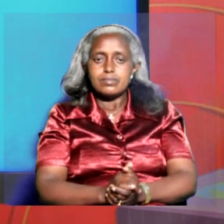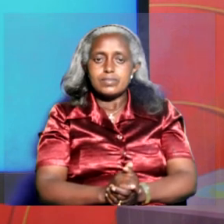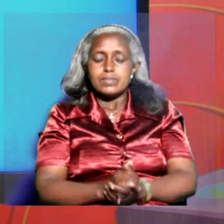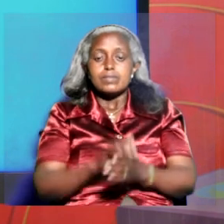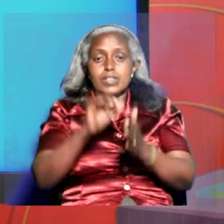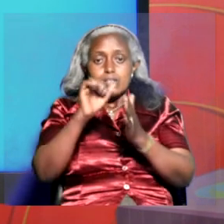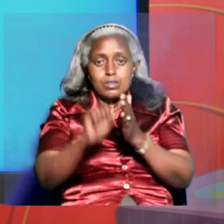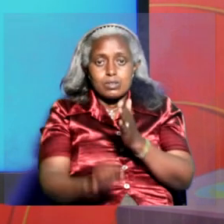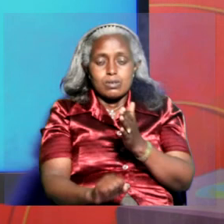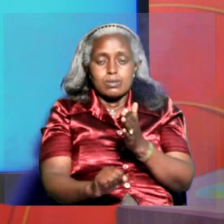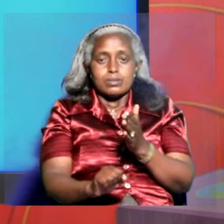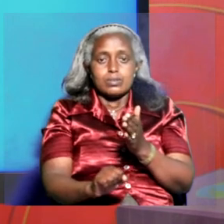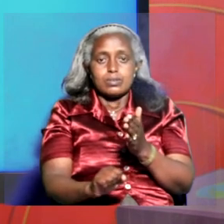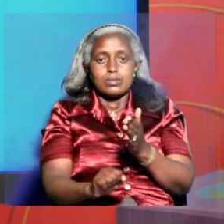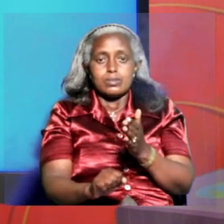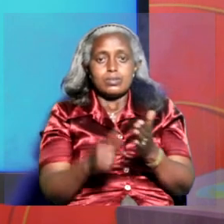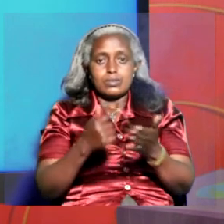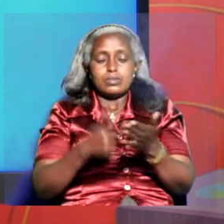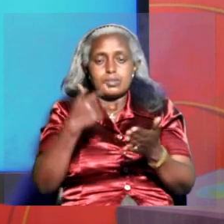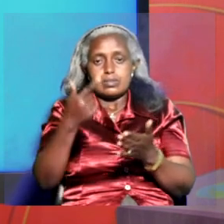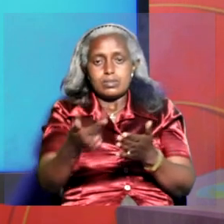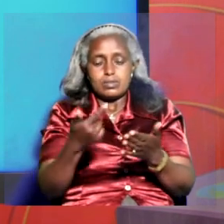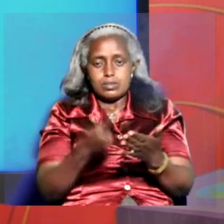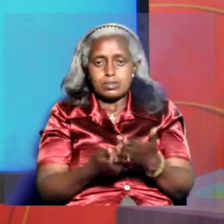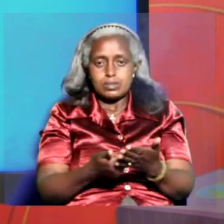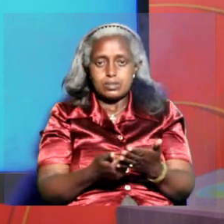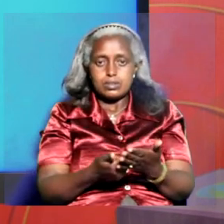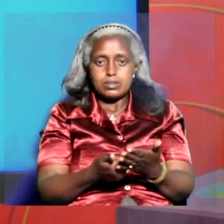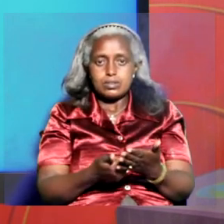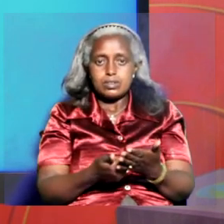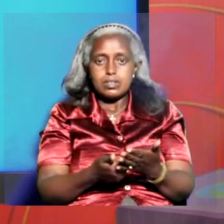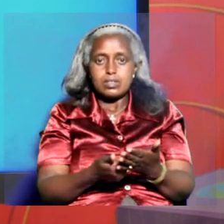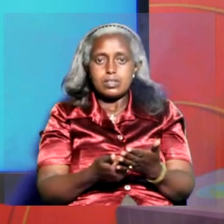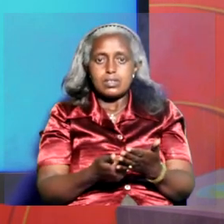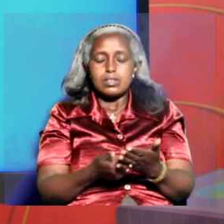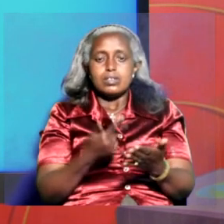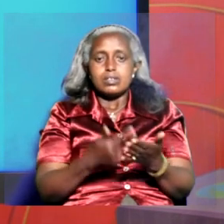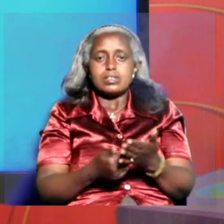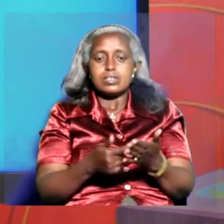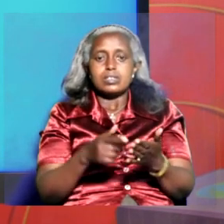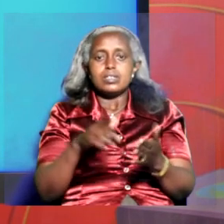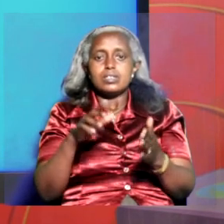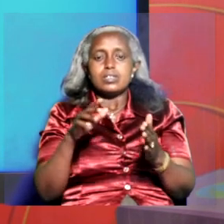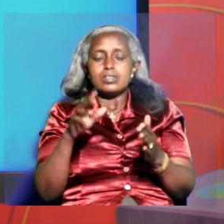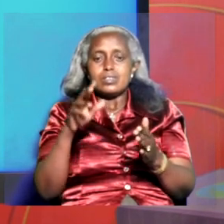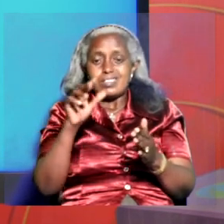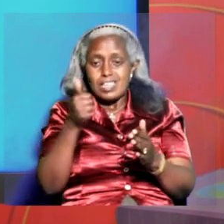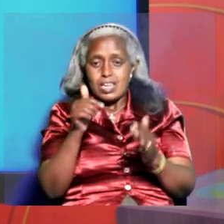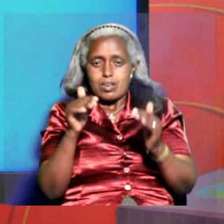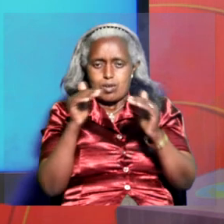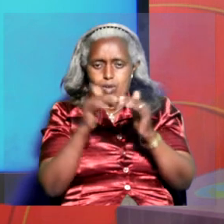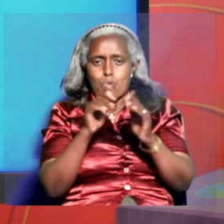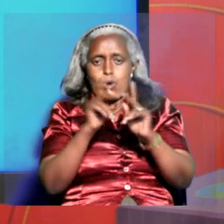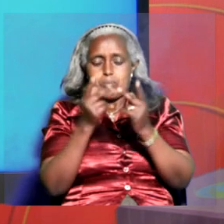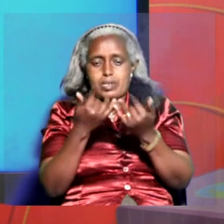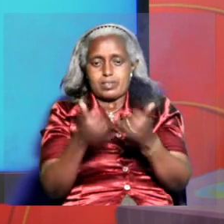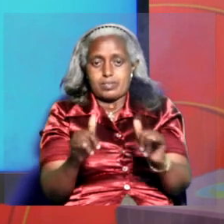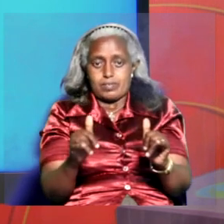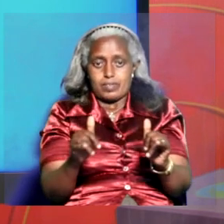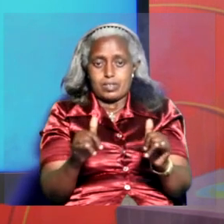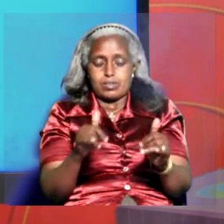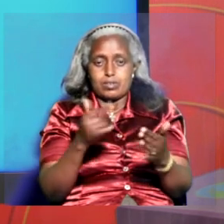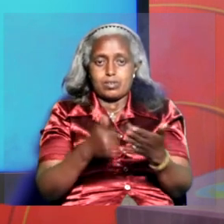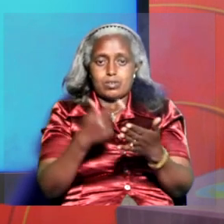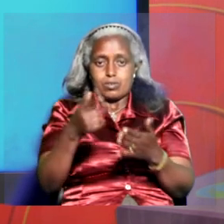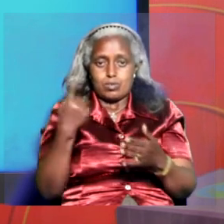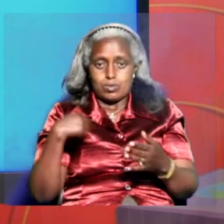So, when you count this part is divided into 10 equal parts. So,